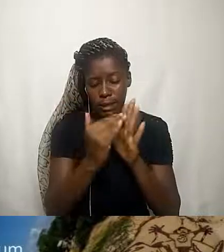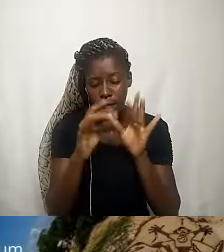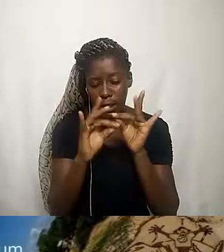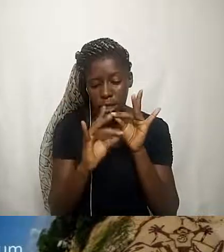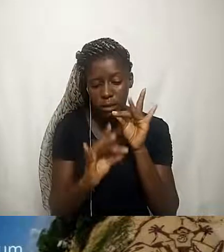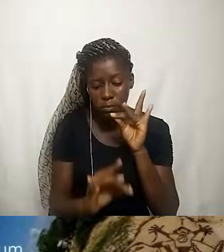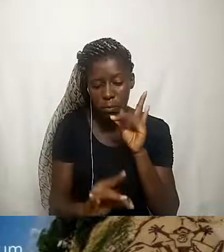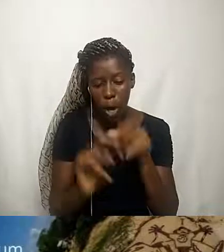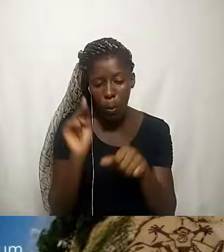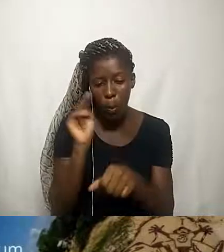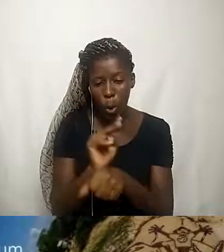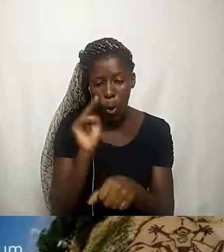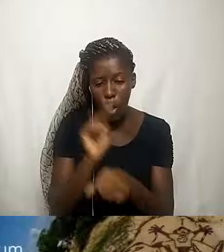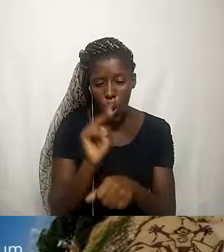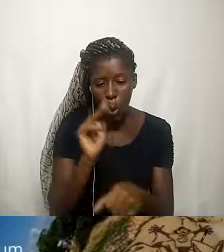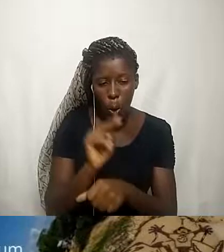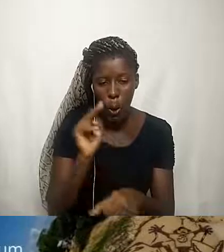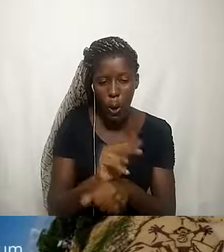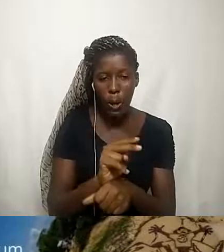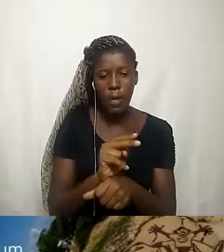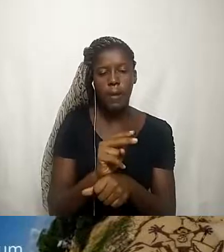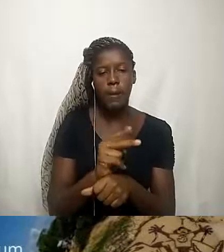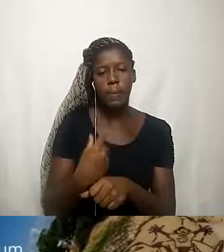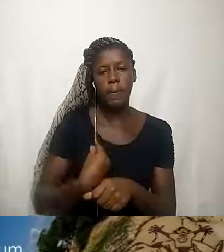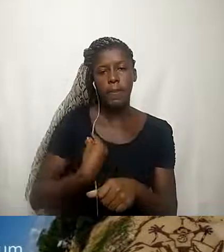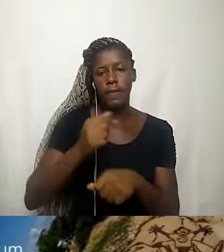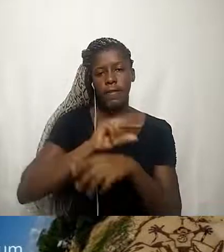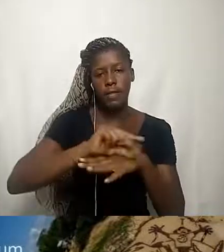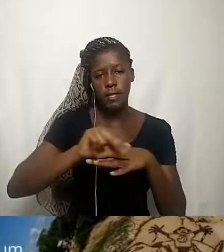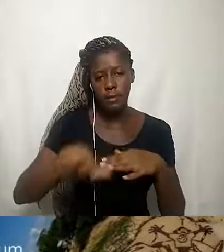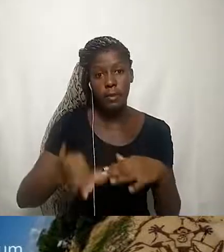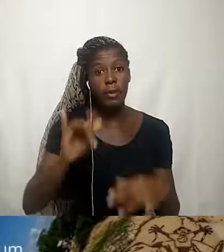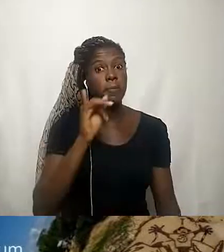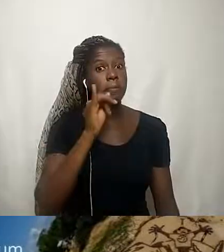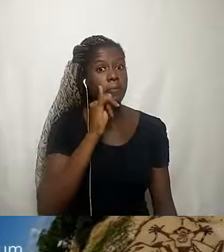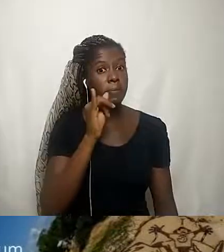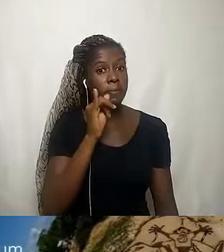biodiversity conservation, like Kati said. For example,